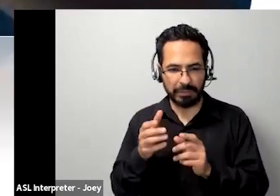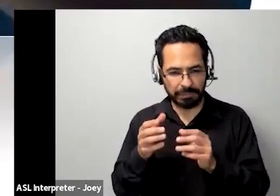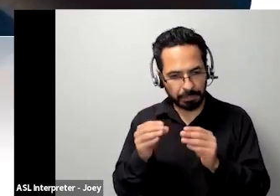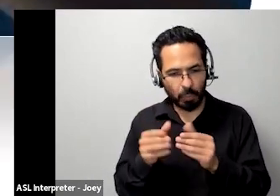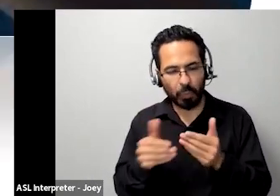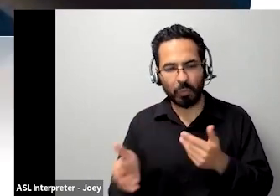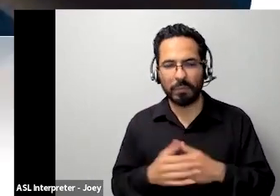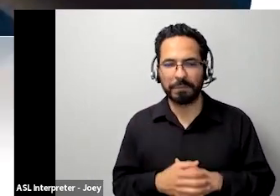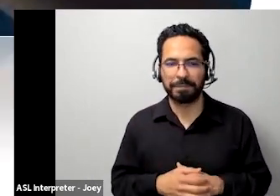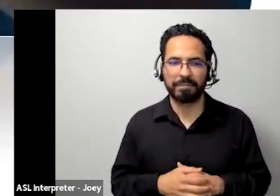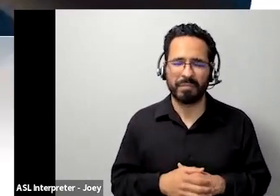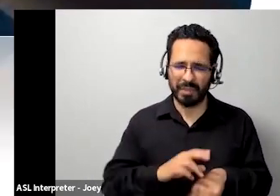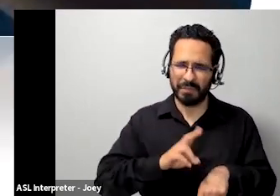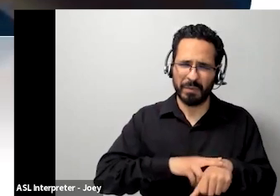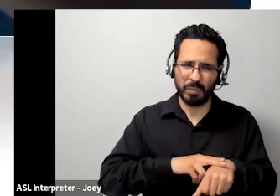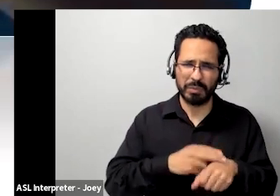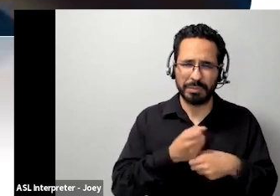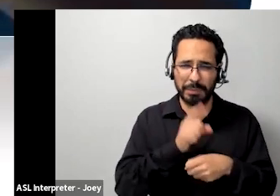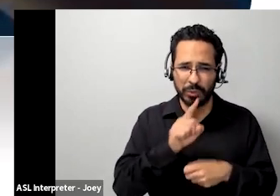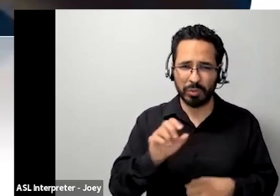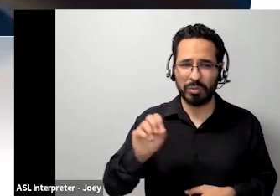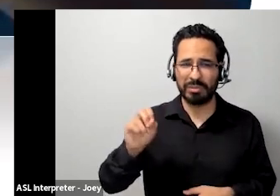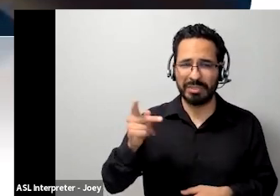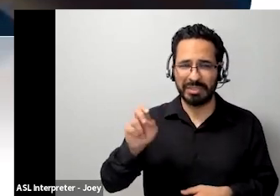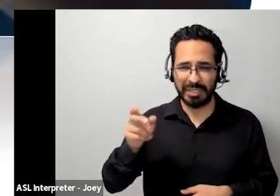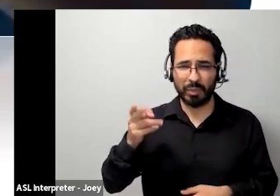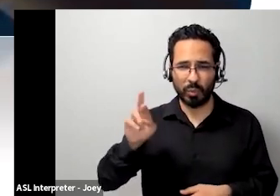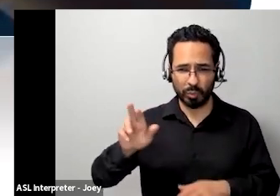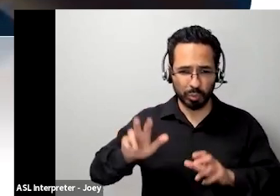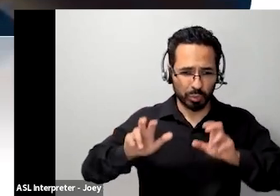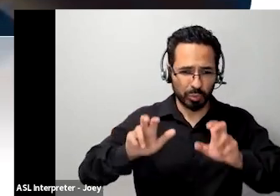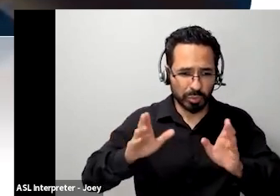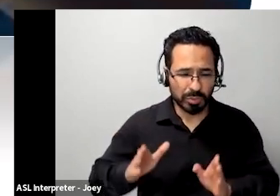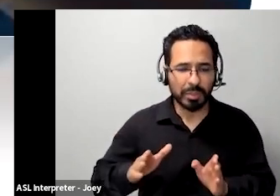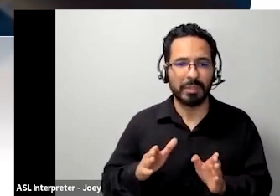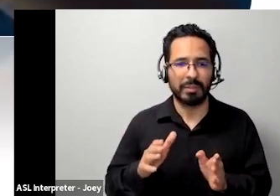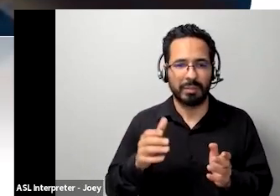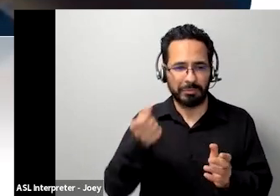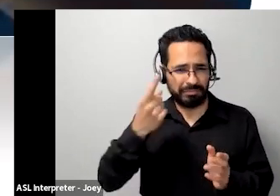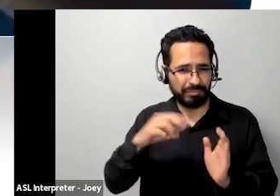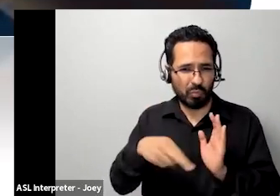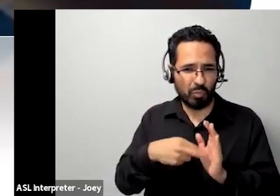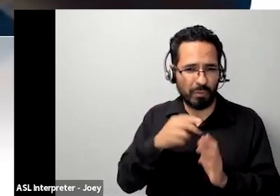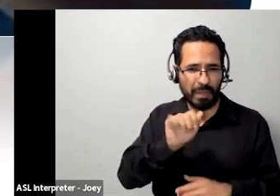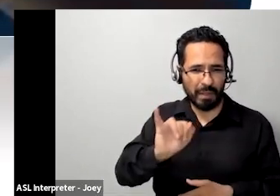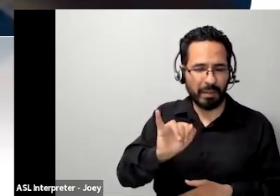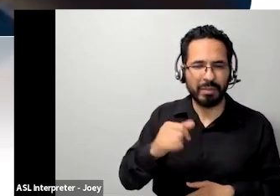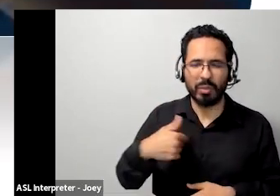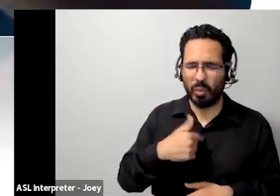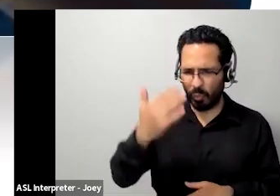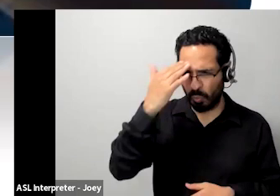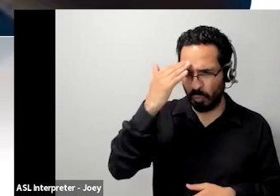course, really make sure that your stakeholders understand the role of AI. I think we all know that this